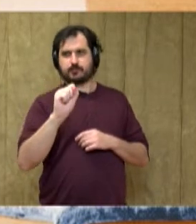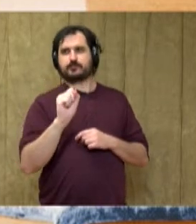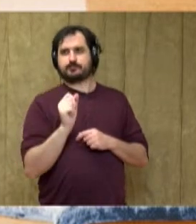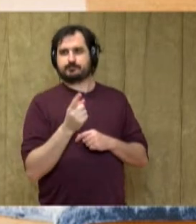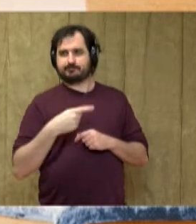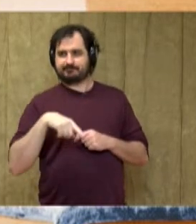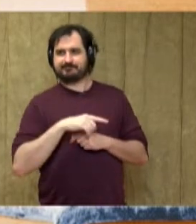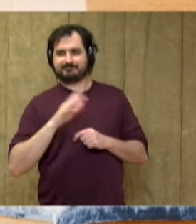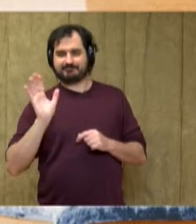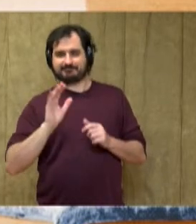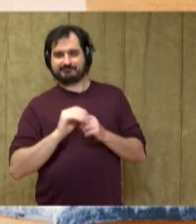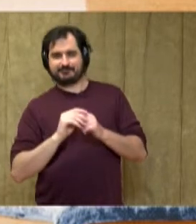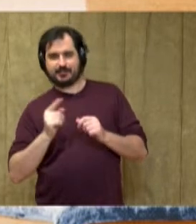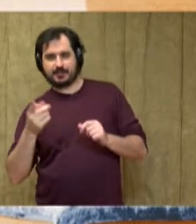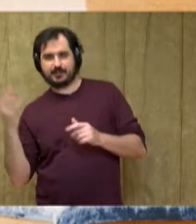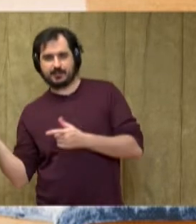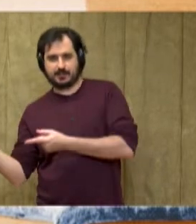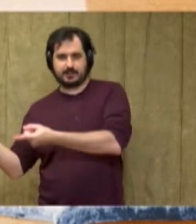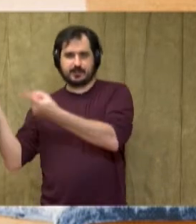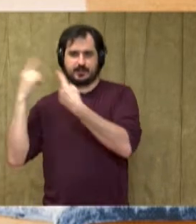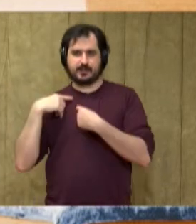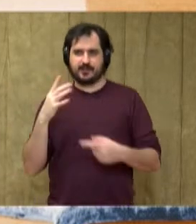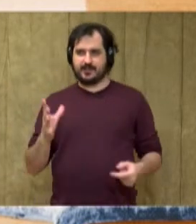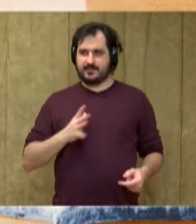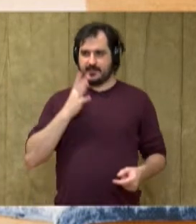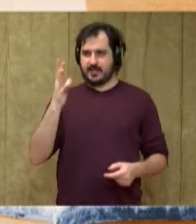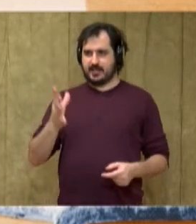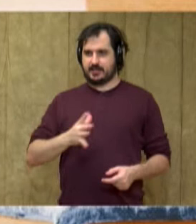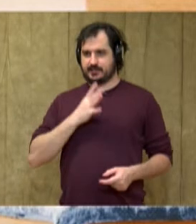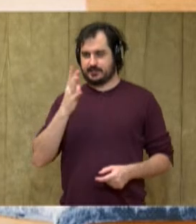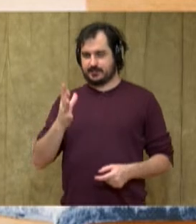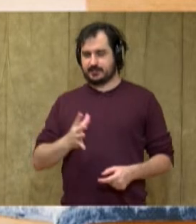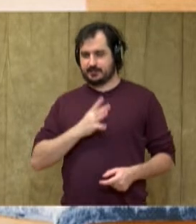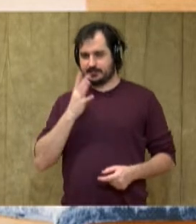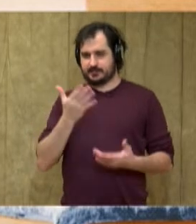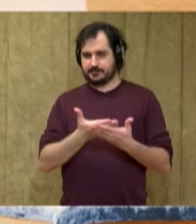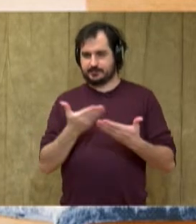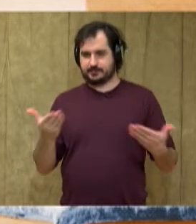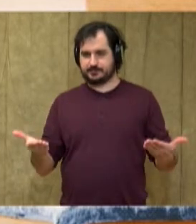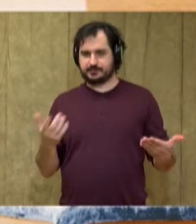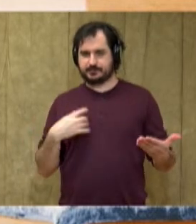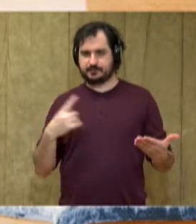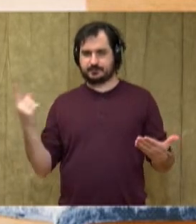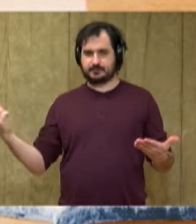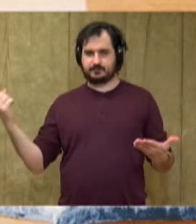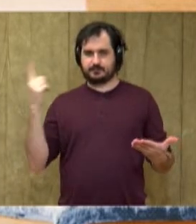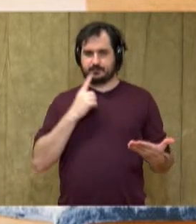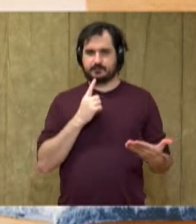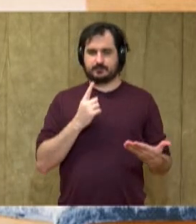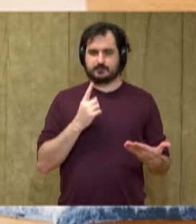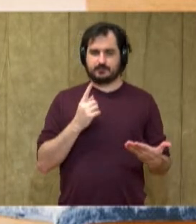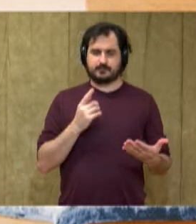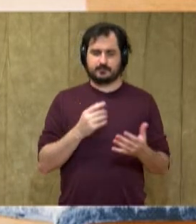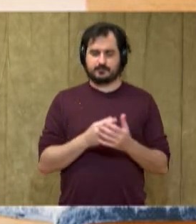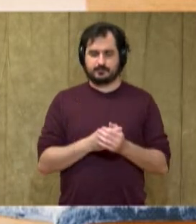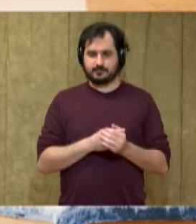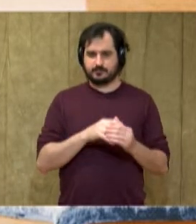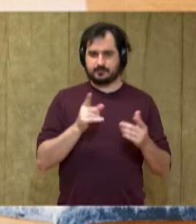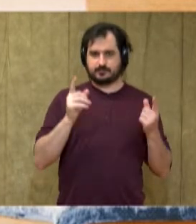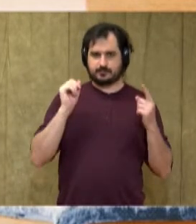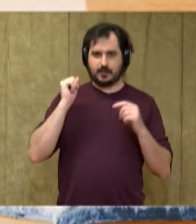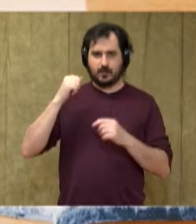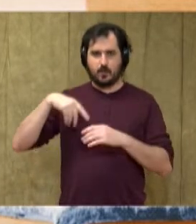soldiers wearing fancy uniforms soon paraded up Boston streets with muskets on their